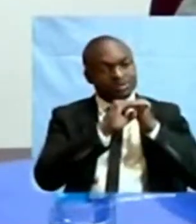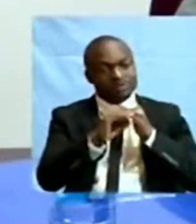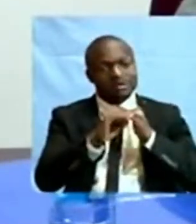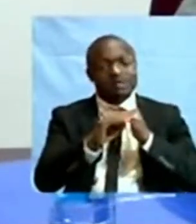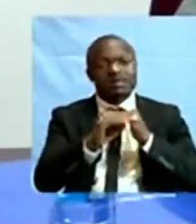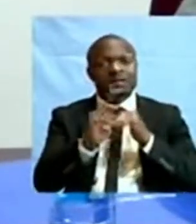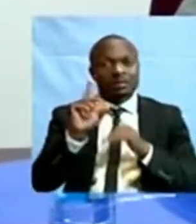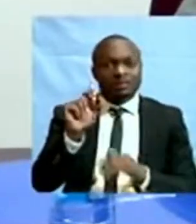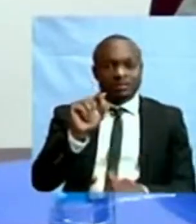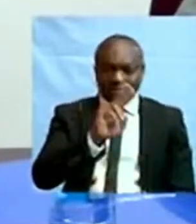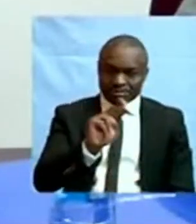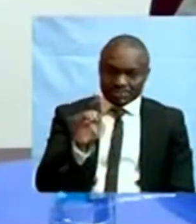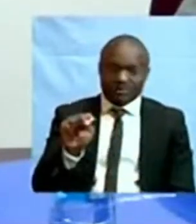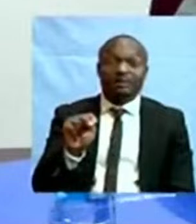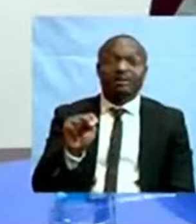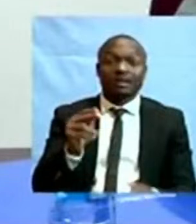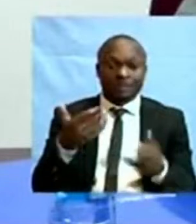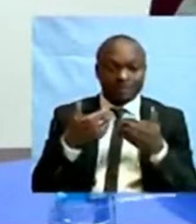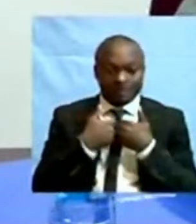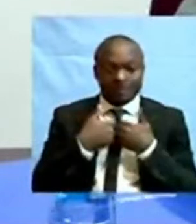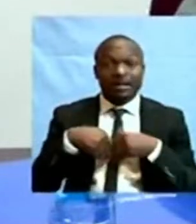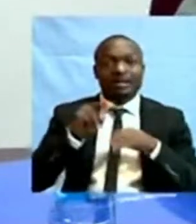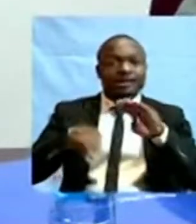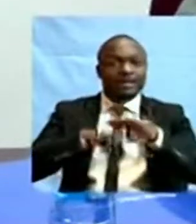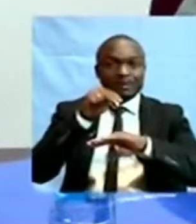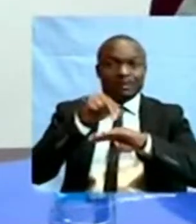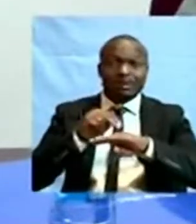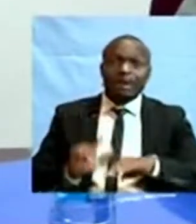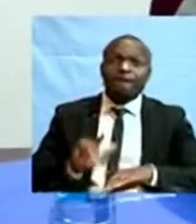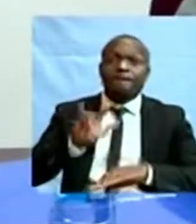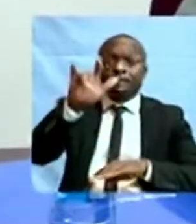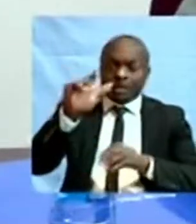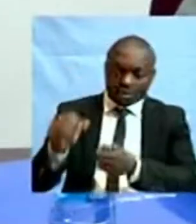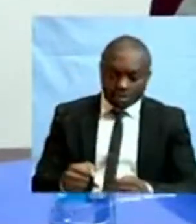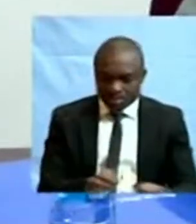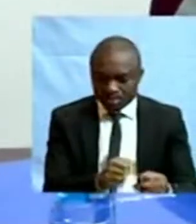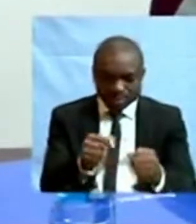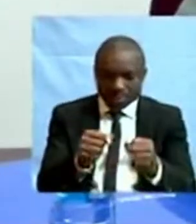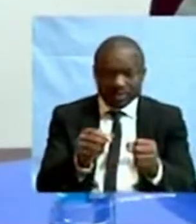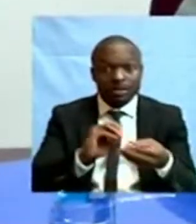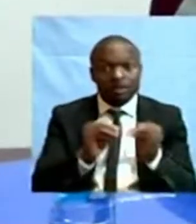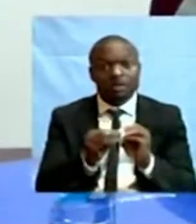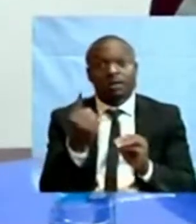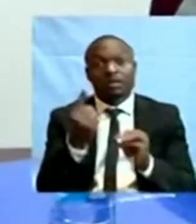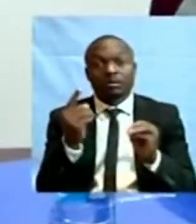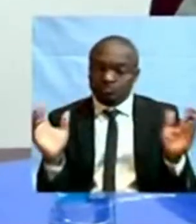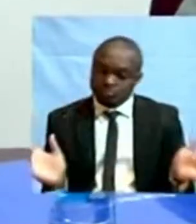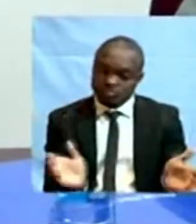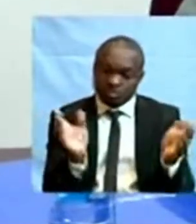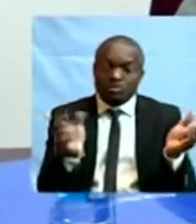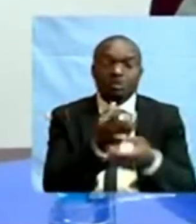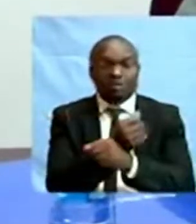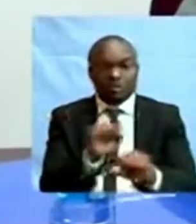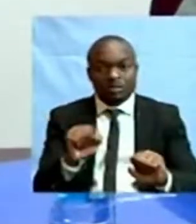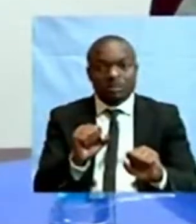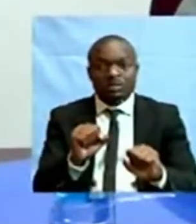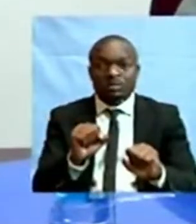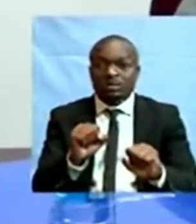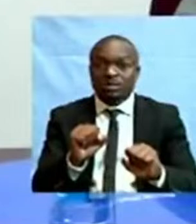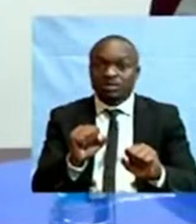since 2022, we have what we call the National Aviation Strategy, which aims to, number 1, to promote safe, secure, and